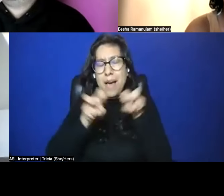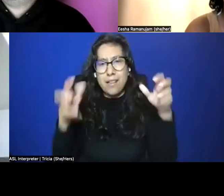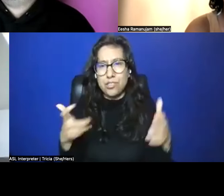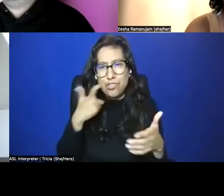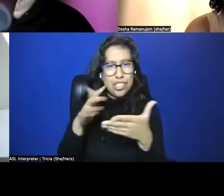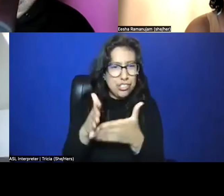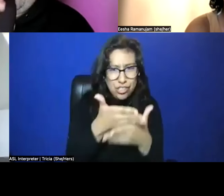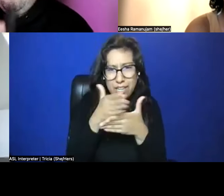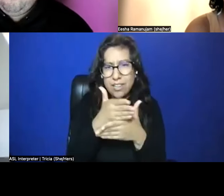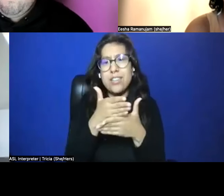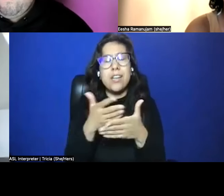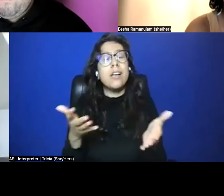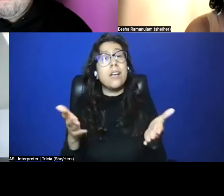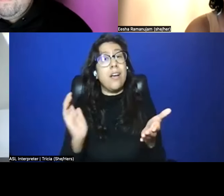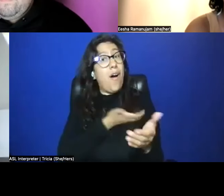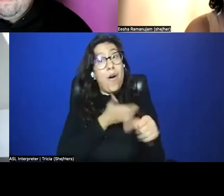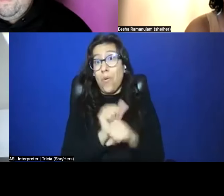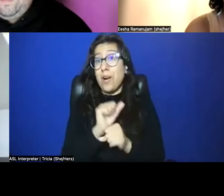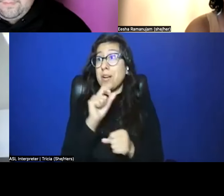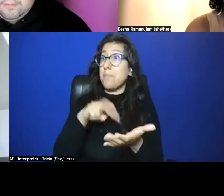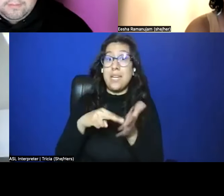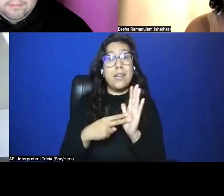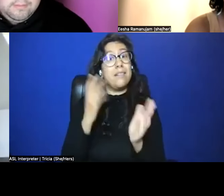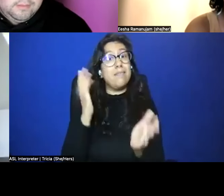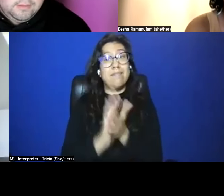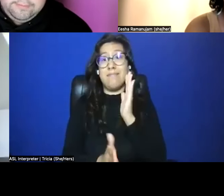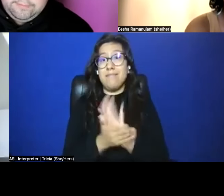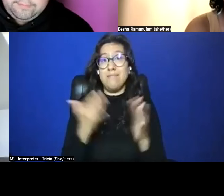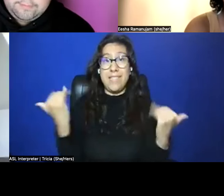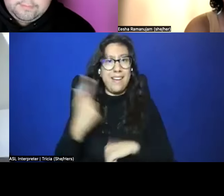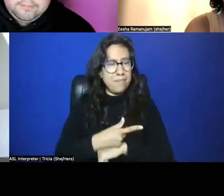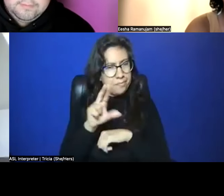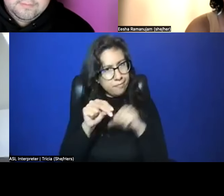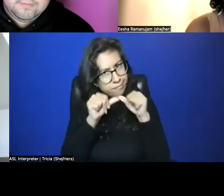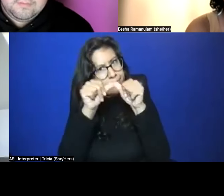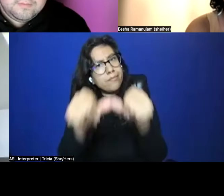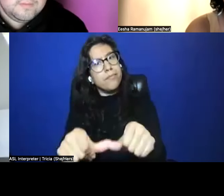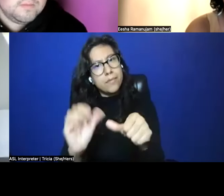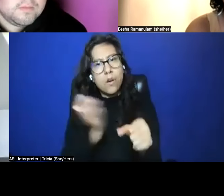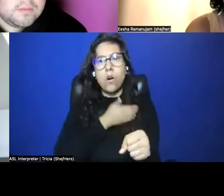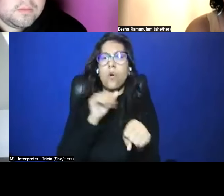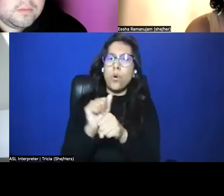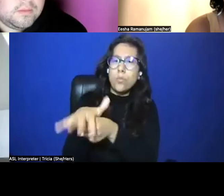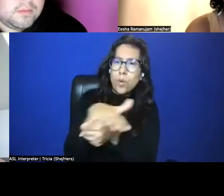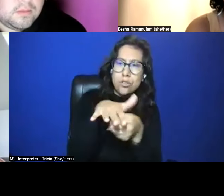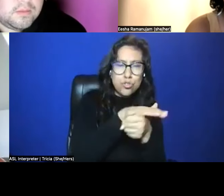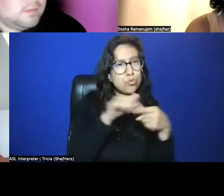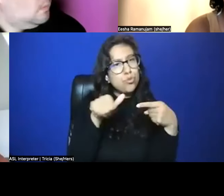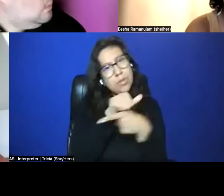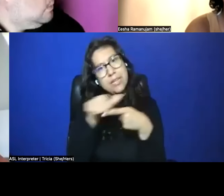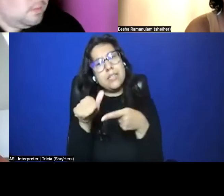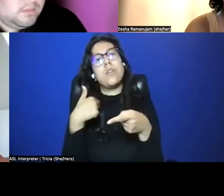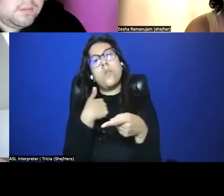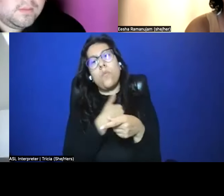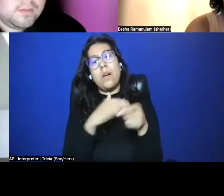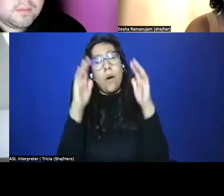today. Our work doesn't stop here. We're going to continue our work as in regional trainings across the country. We're going to